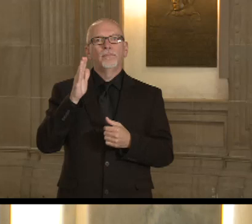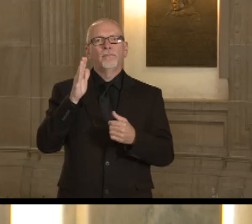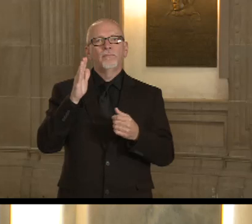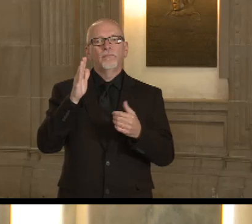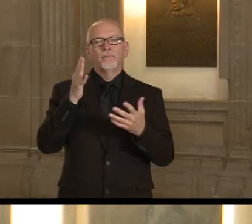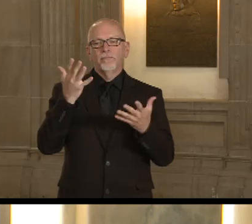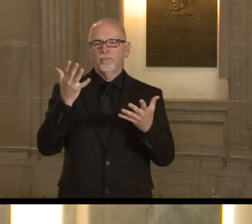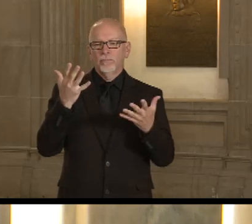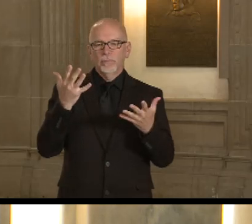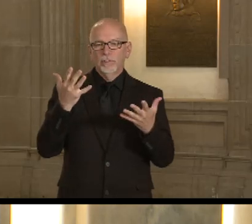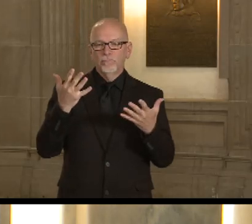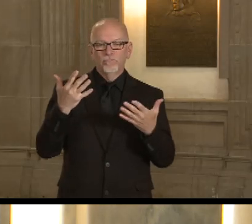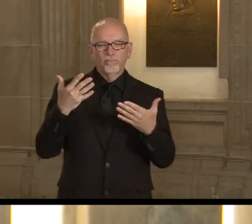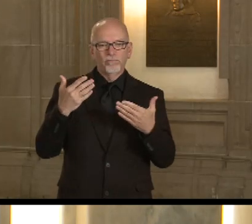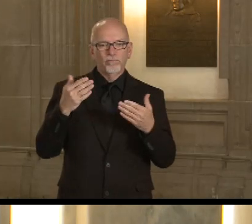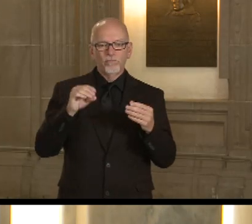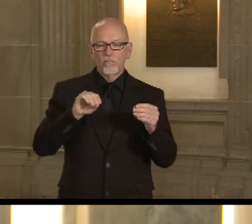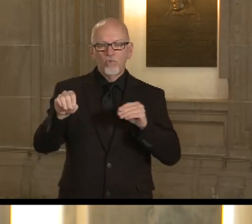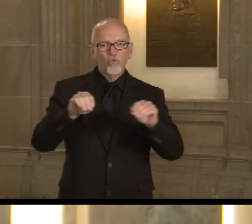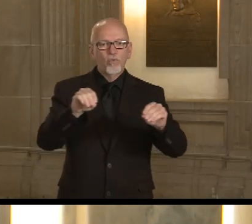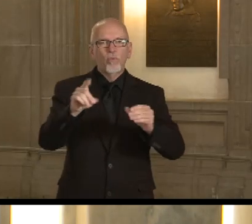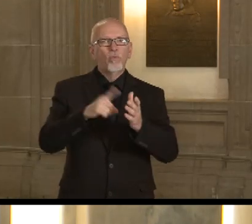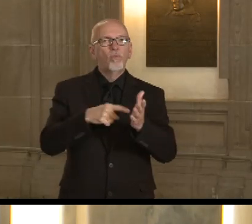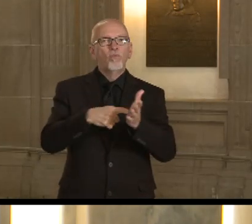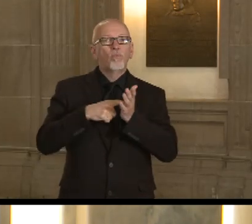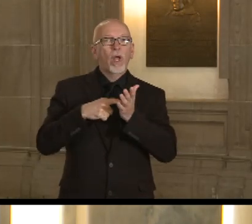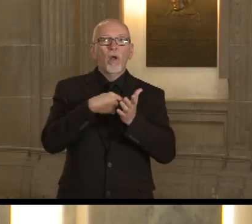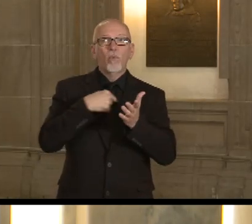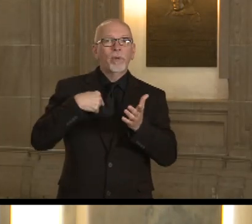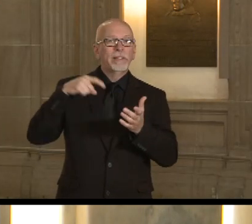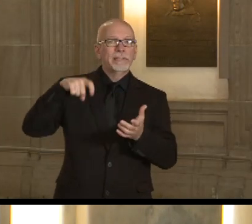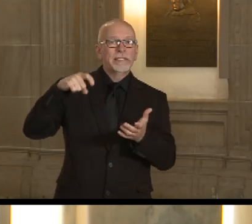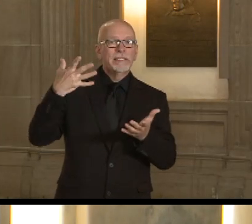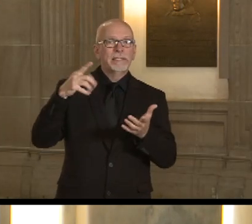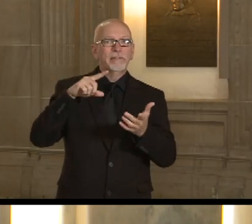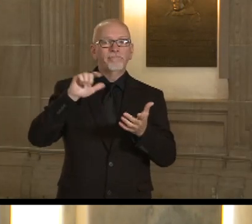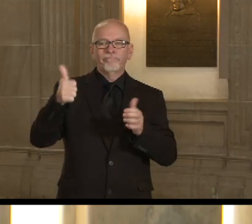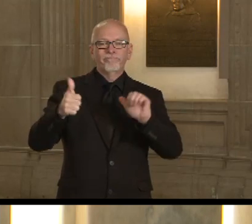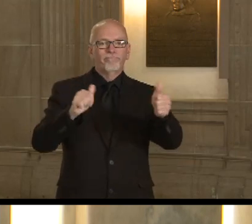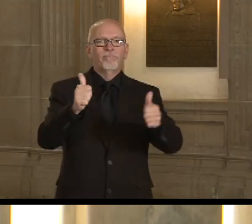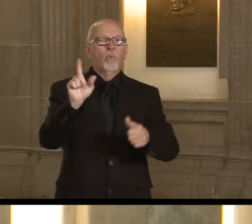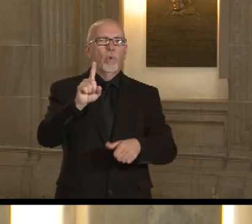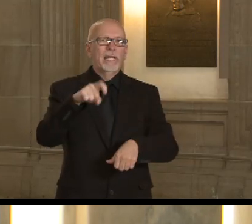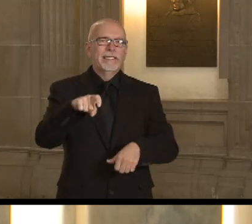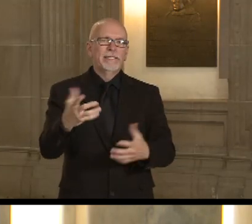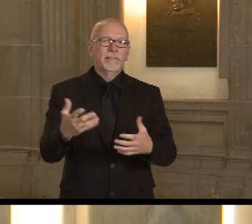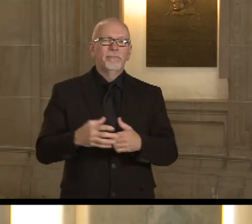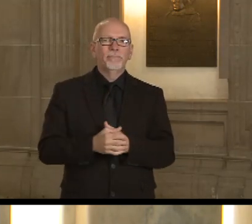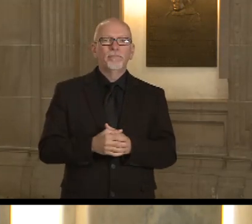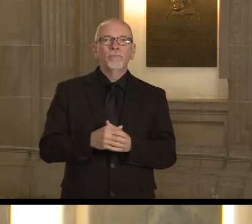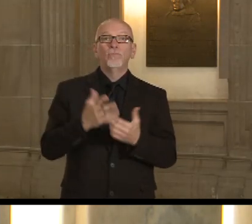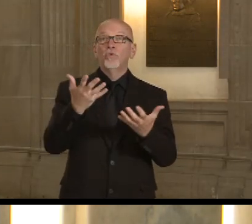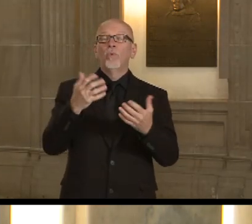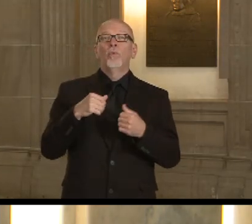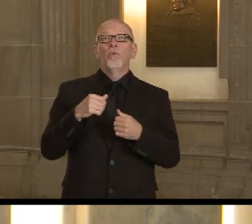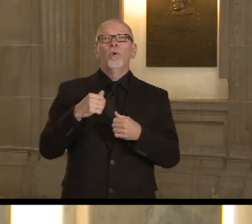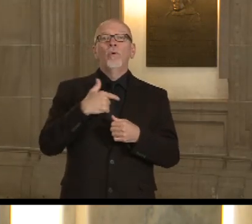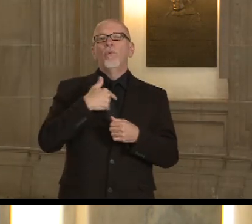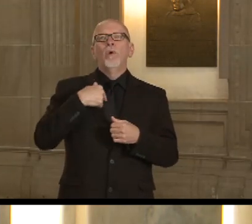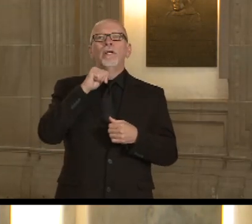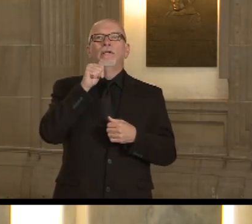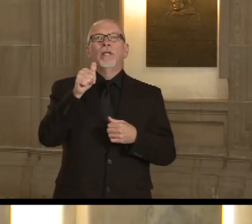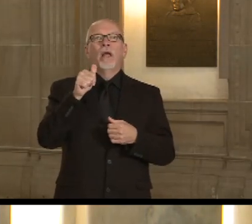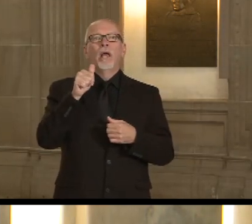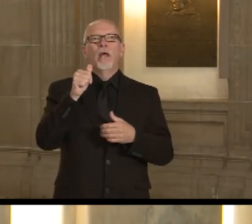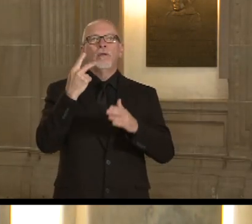move the required resources to places where it's needed. So we are